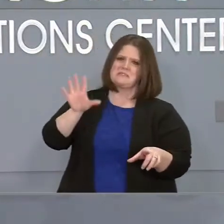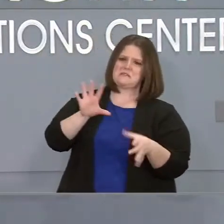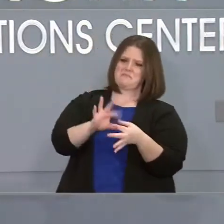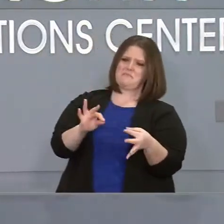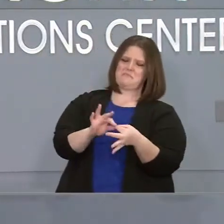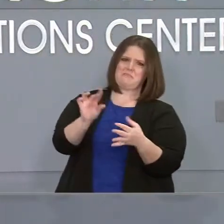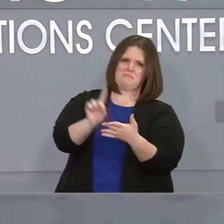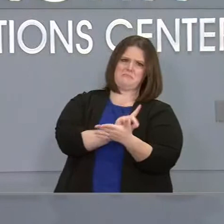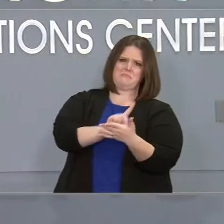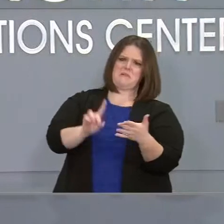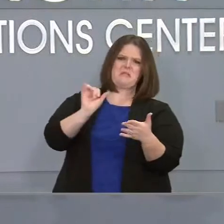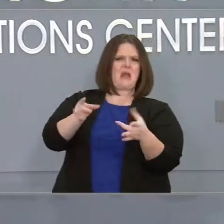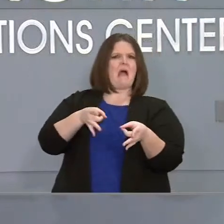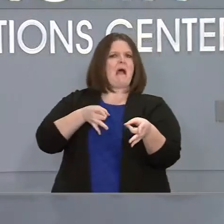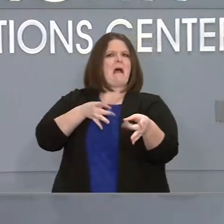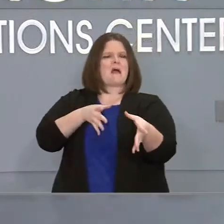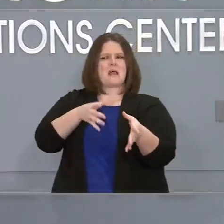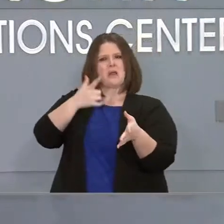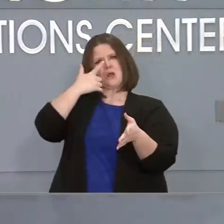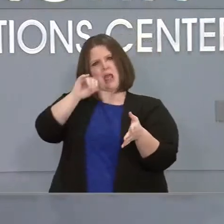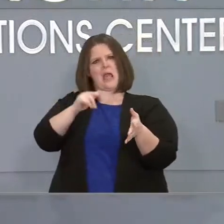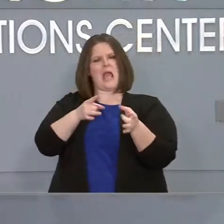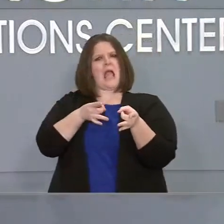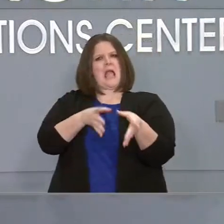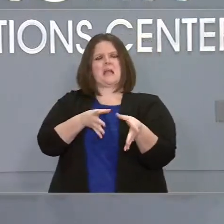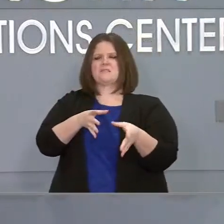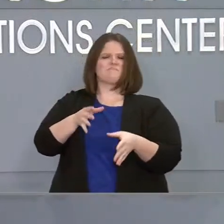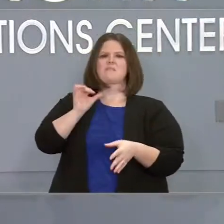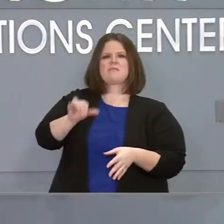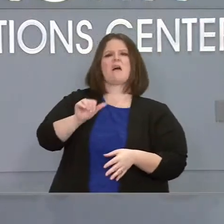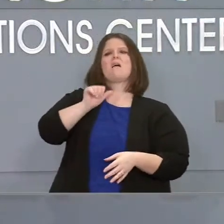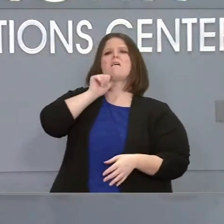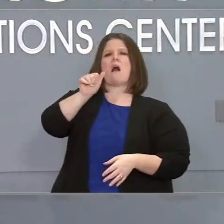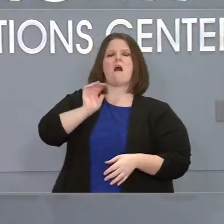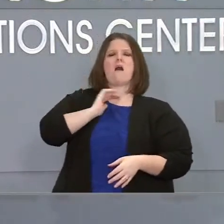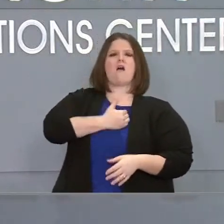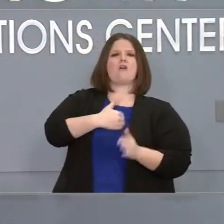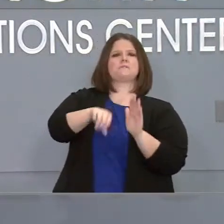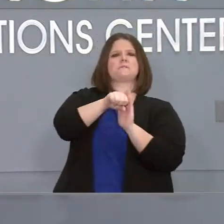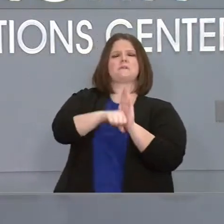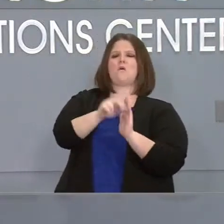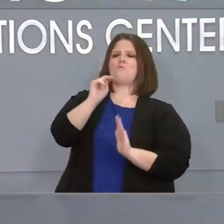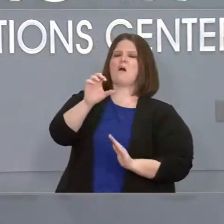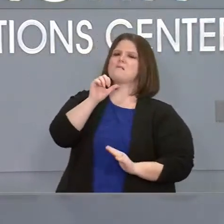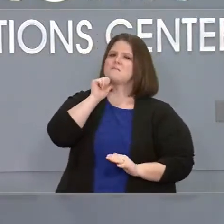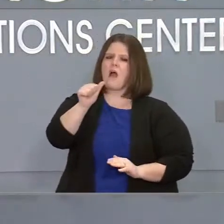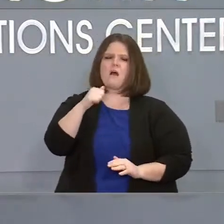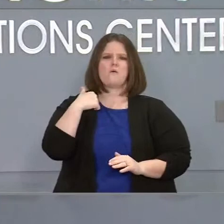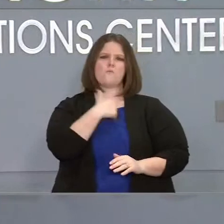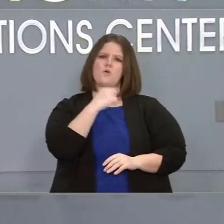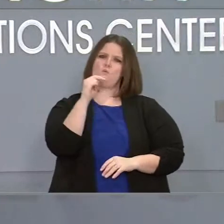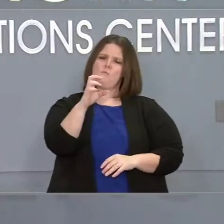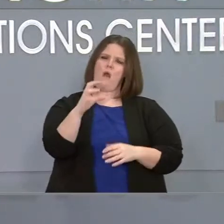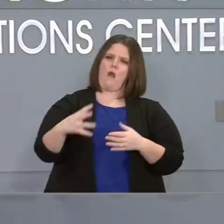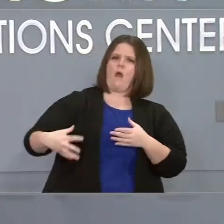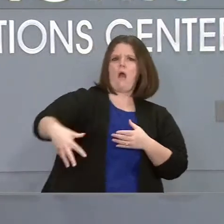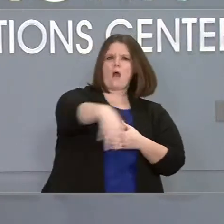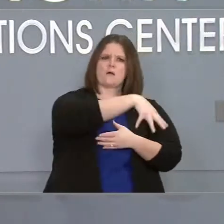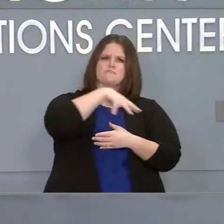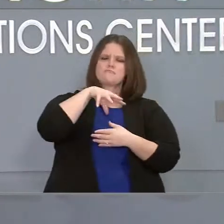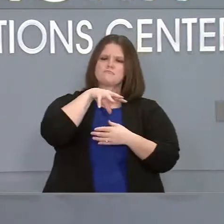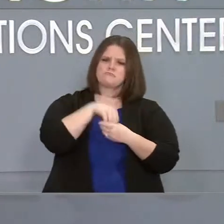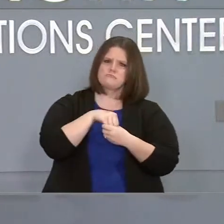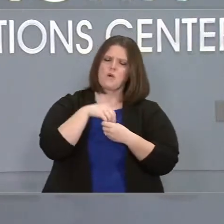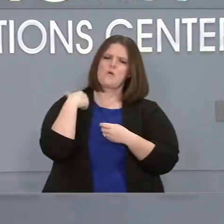represent who we are as North Carolinians. We are an inclusive state that